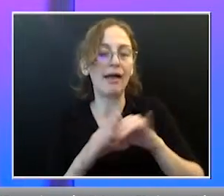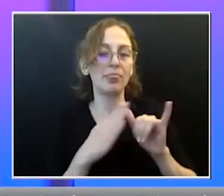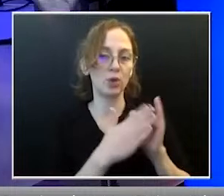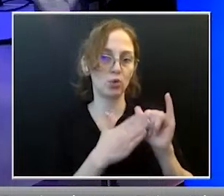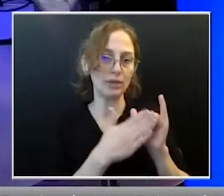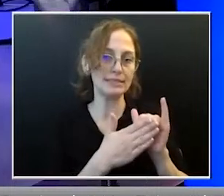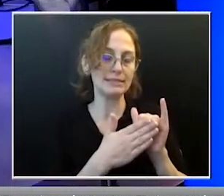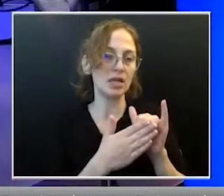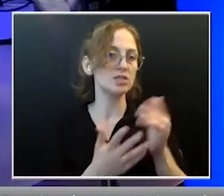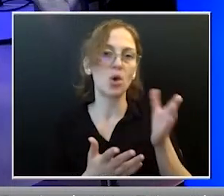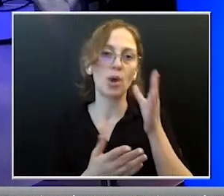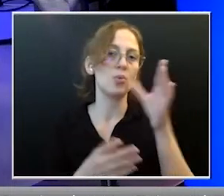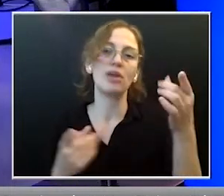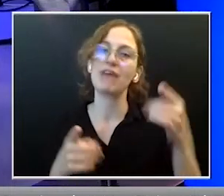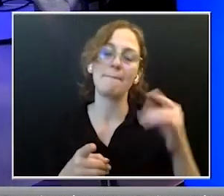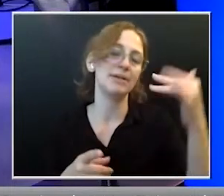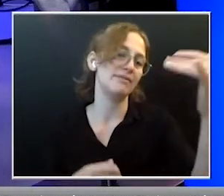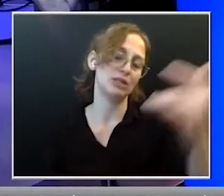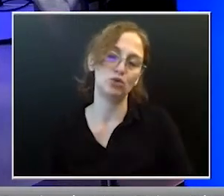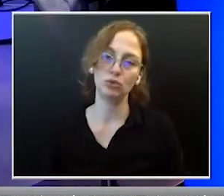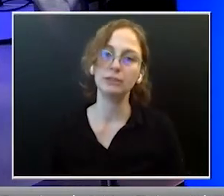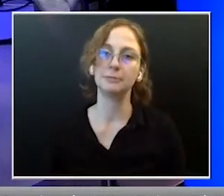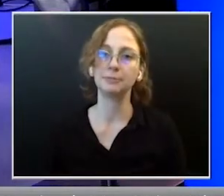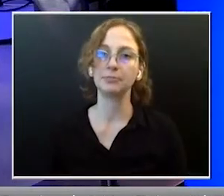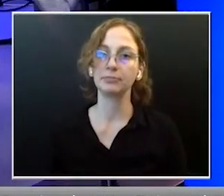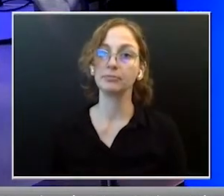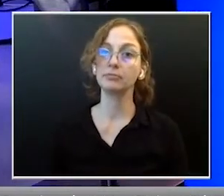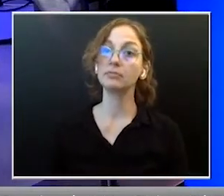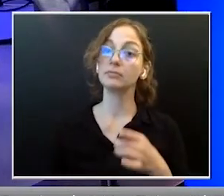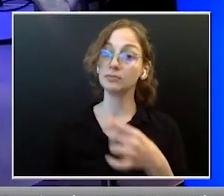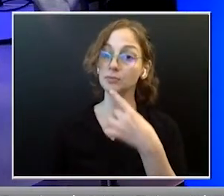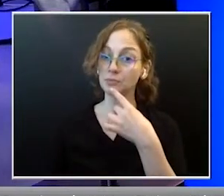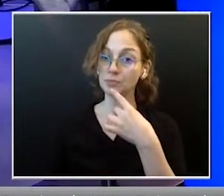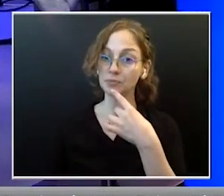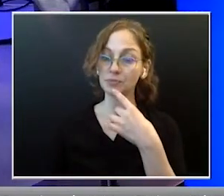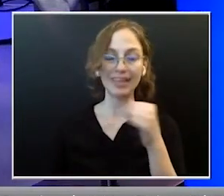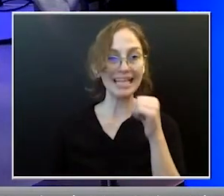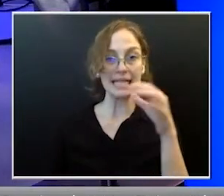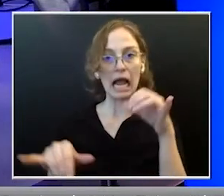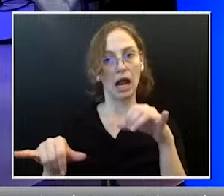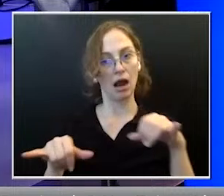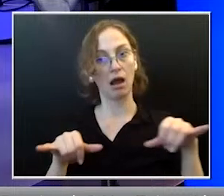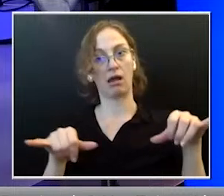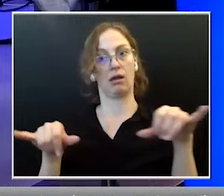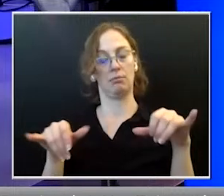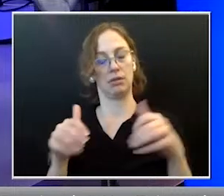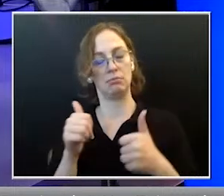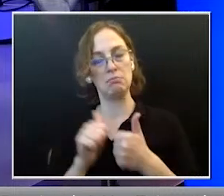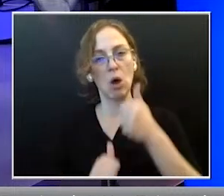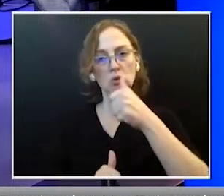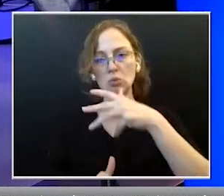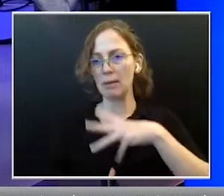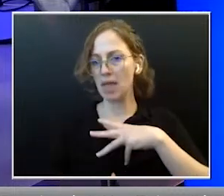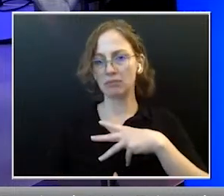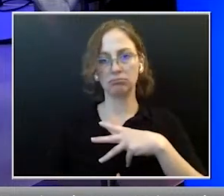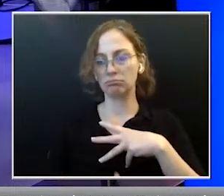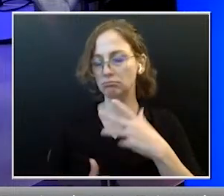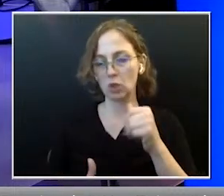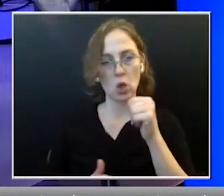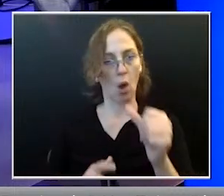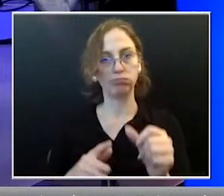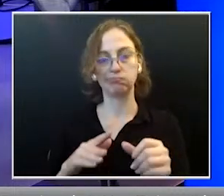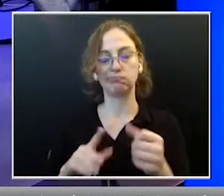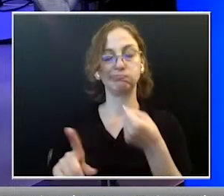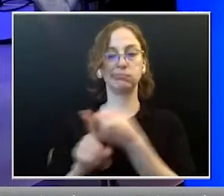place. And you had said, though, this is not a common thing. Most women, it doesn't turn into cancer. Correct. But Angela